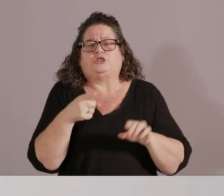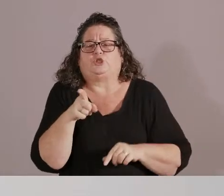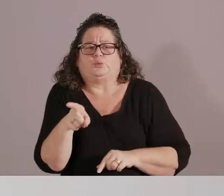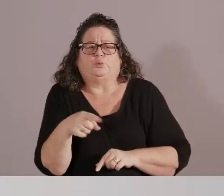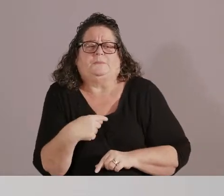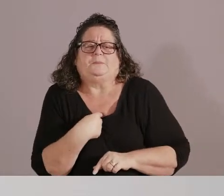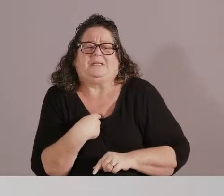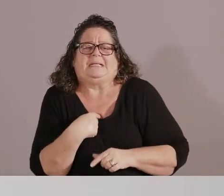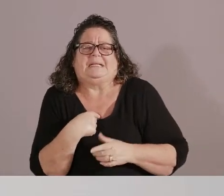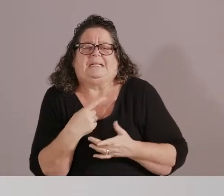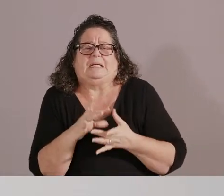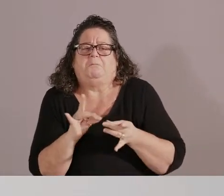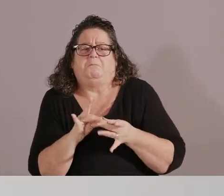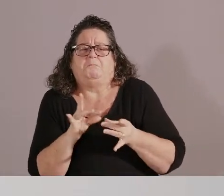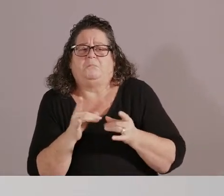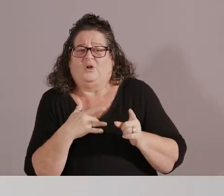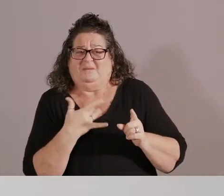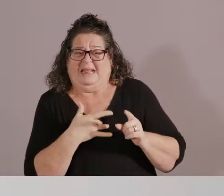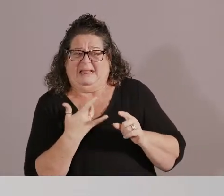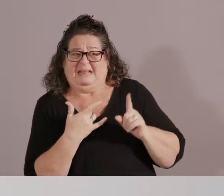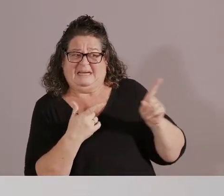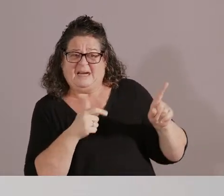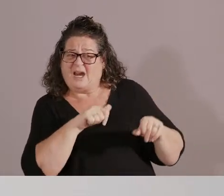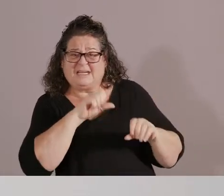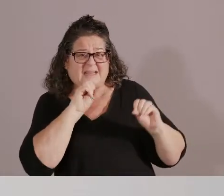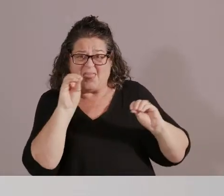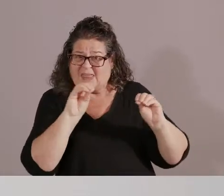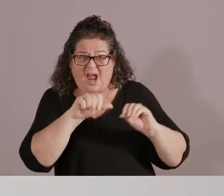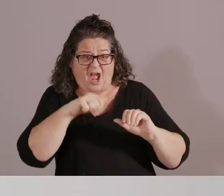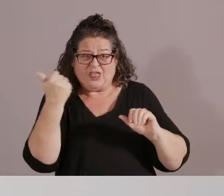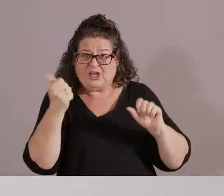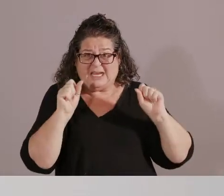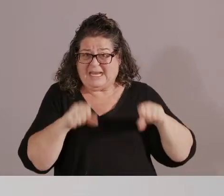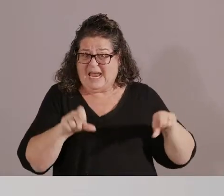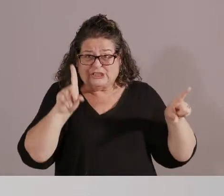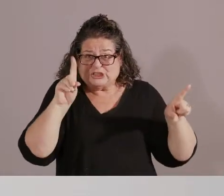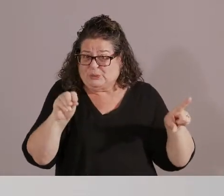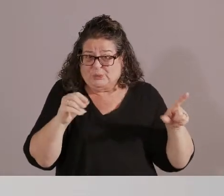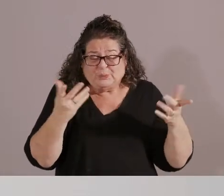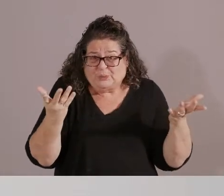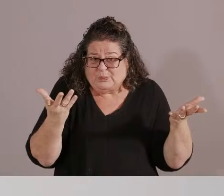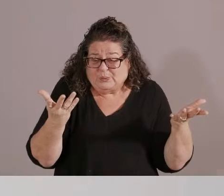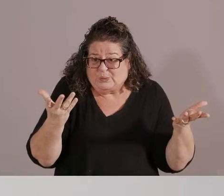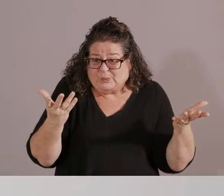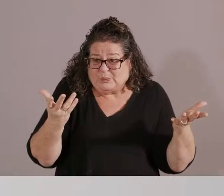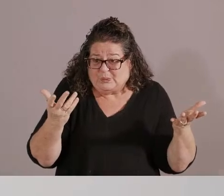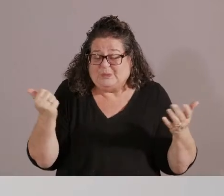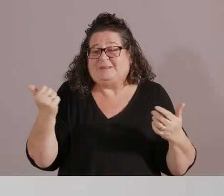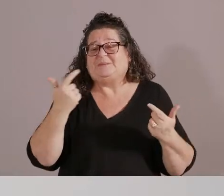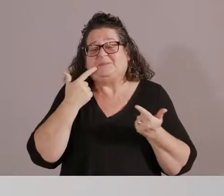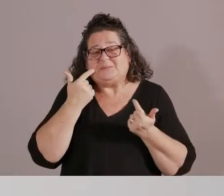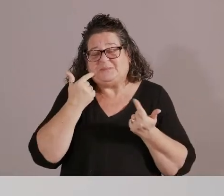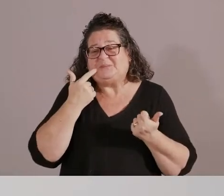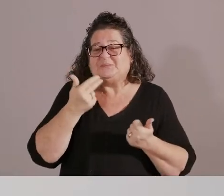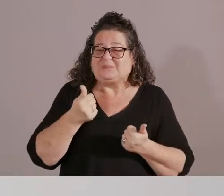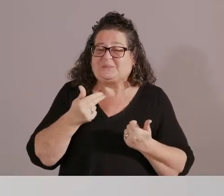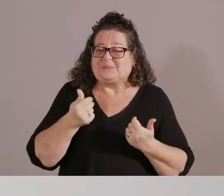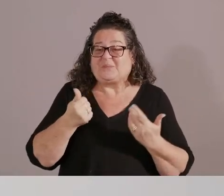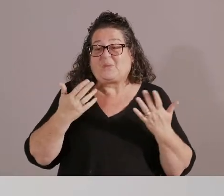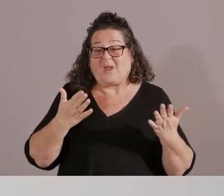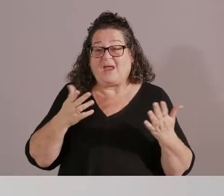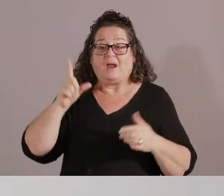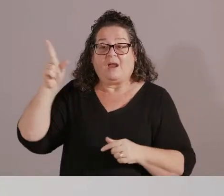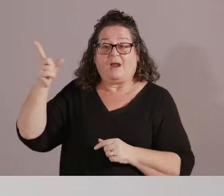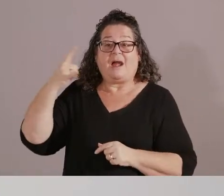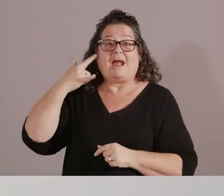As you look at what places like California, who have severe, lockdowns and restrictions and